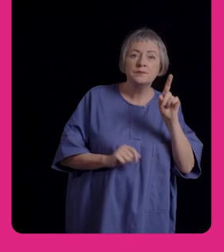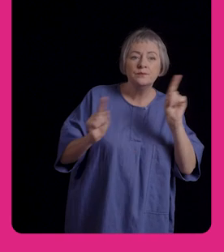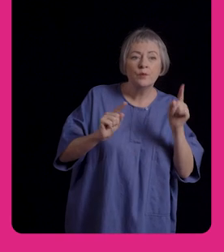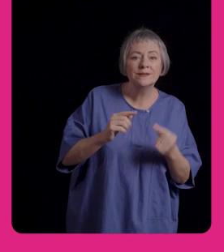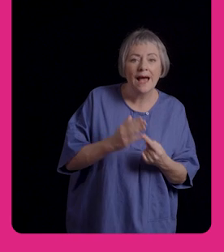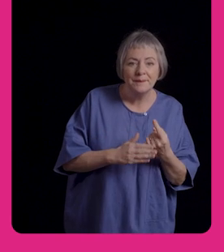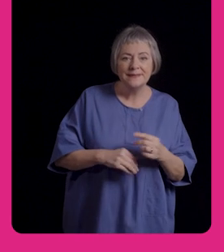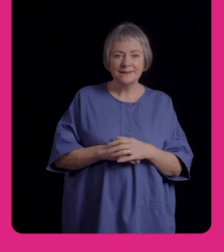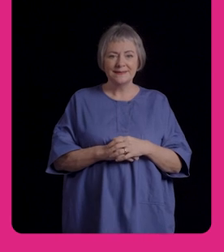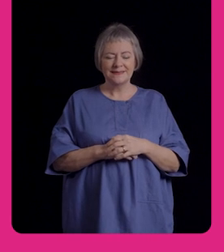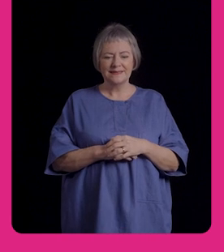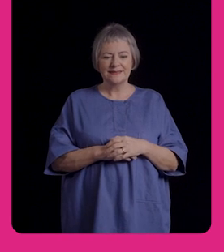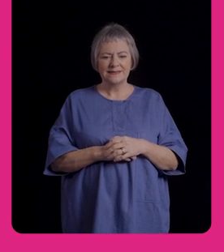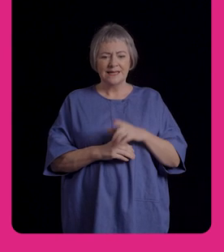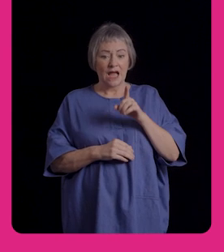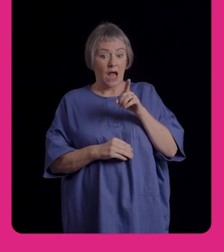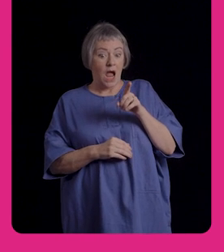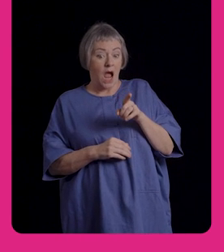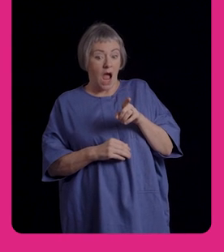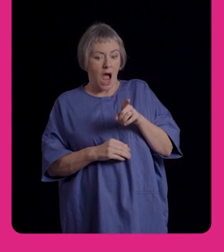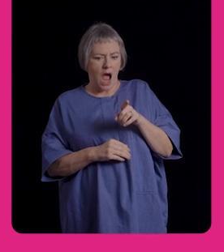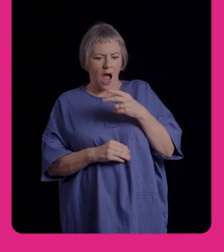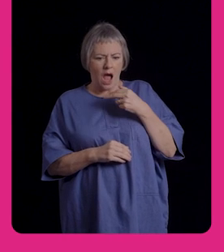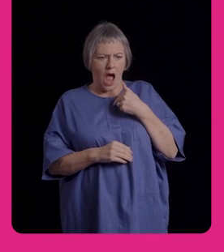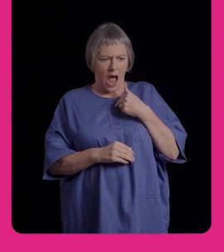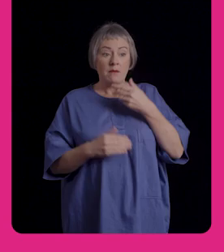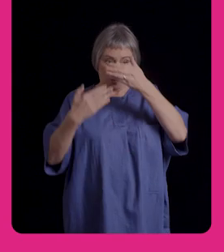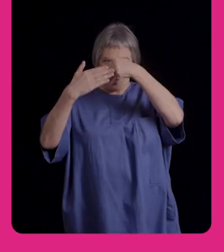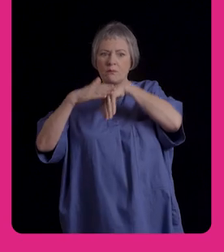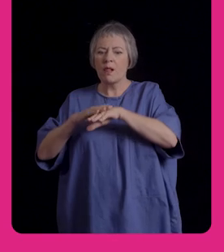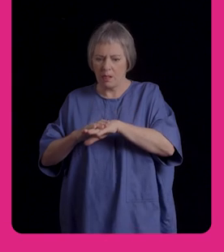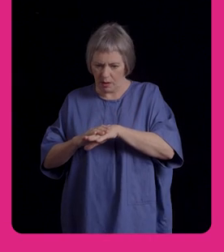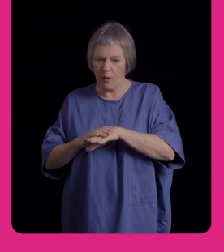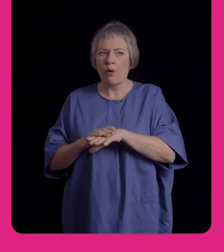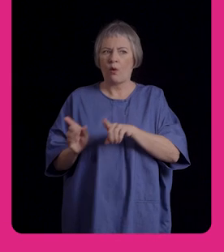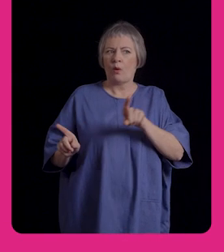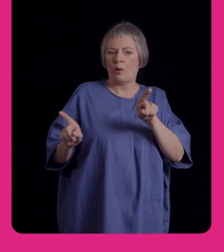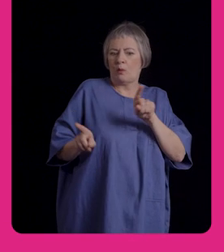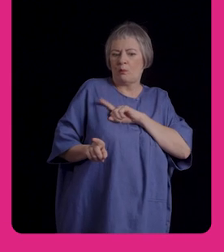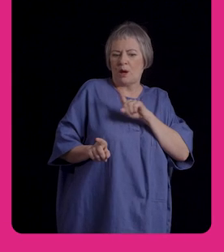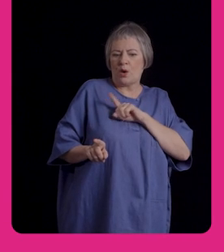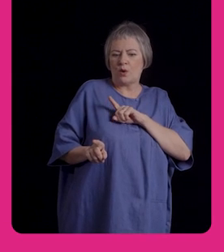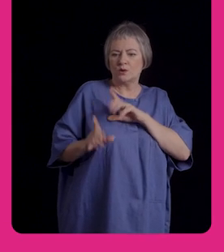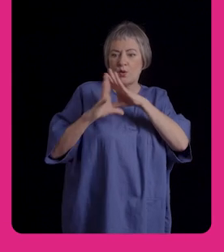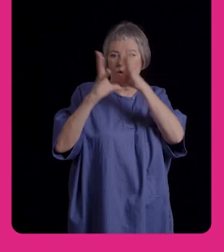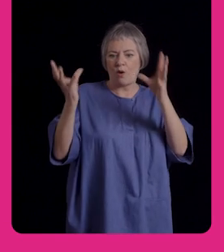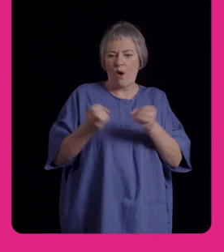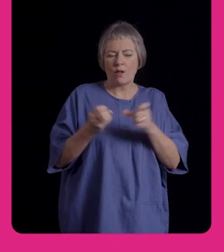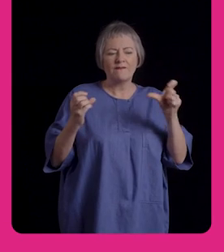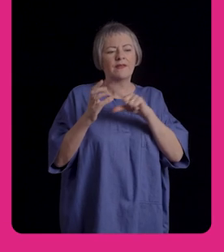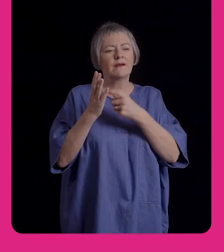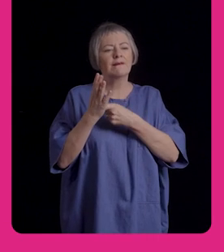happening. Cool. So you are all definitely making... going below because likely where all the cargo